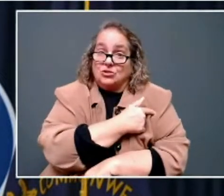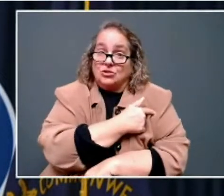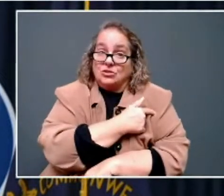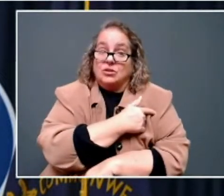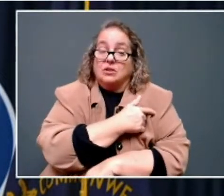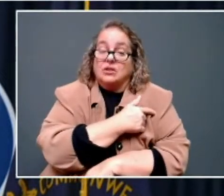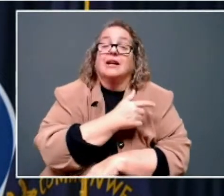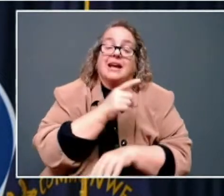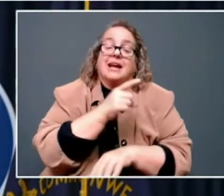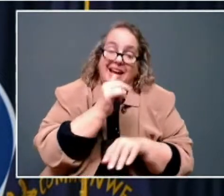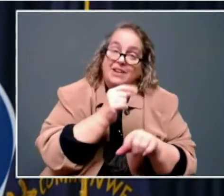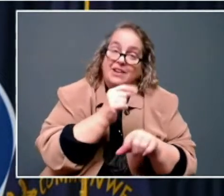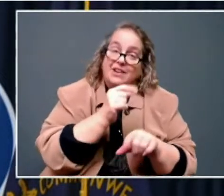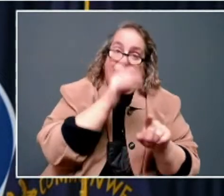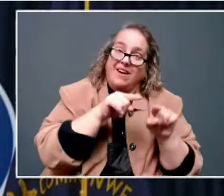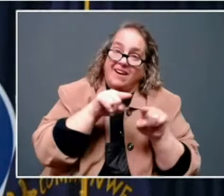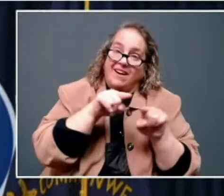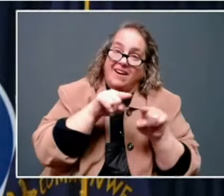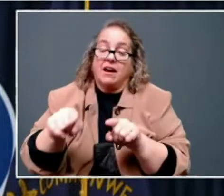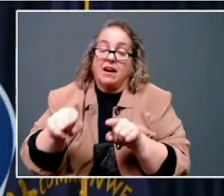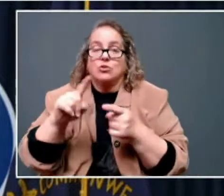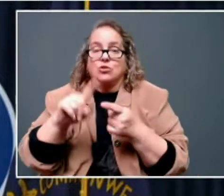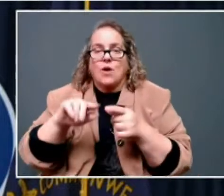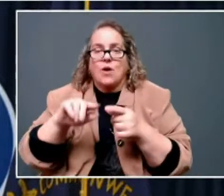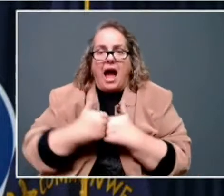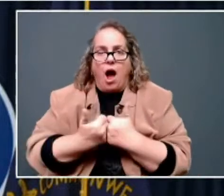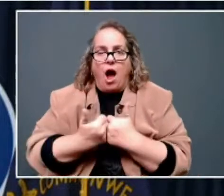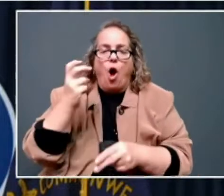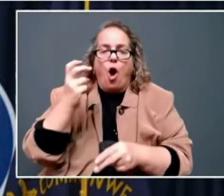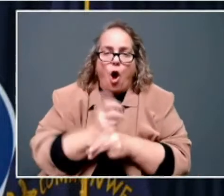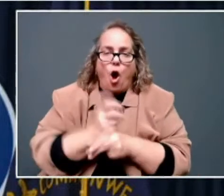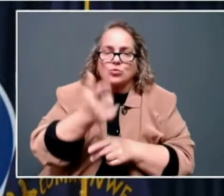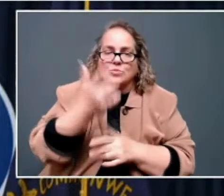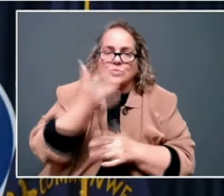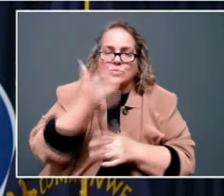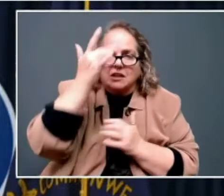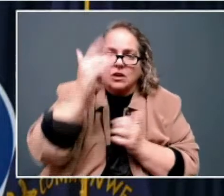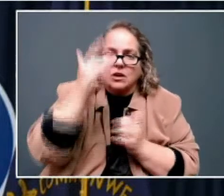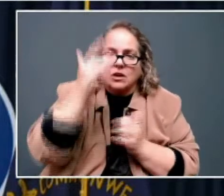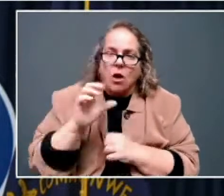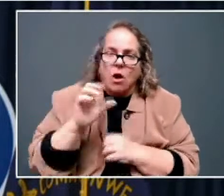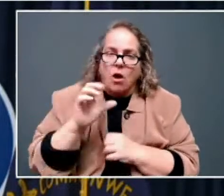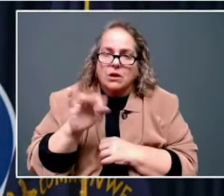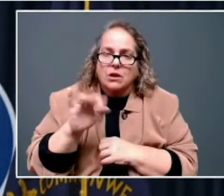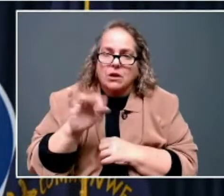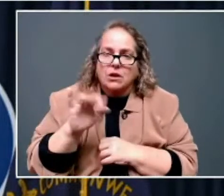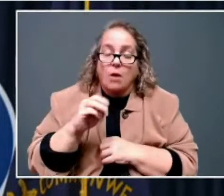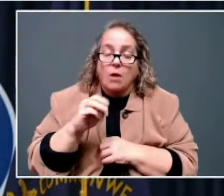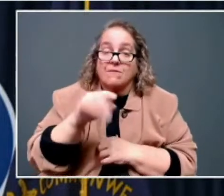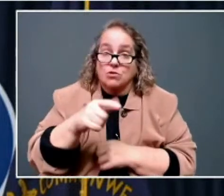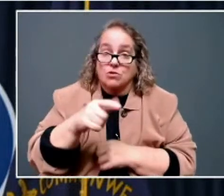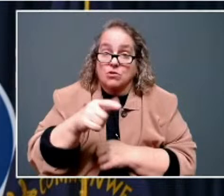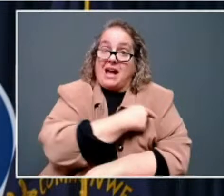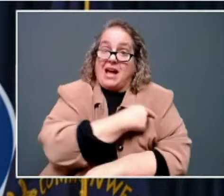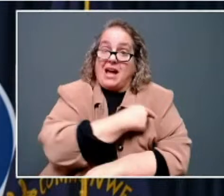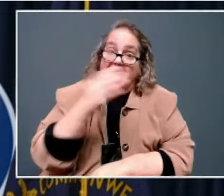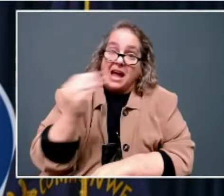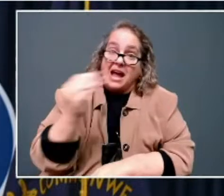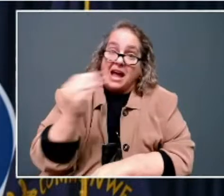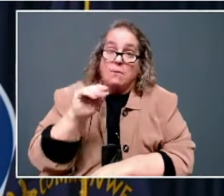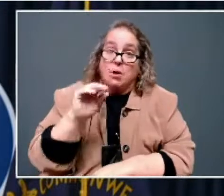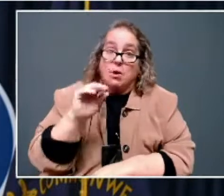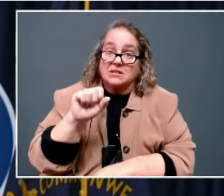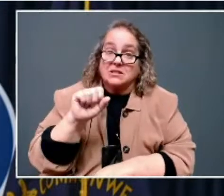correlates almost directly with how hard this thing impacts you. If you are vaccinated and boosted, most people will say it's